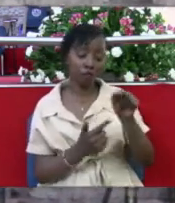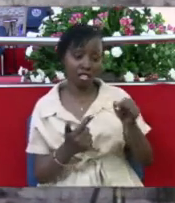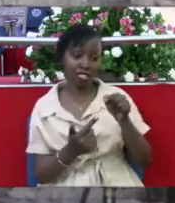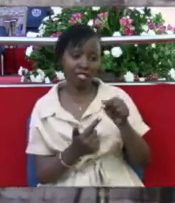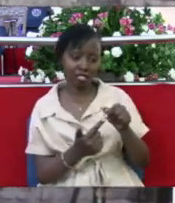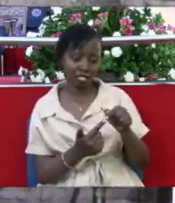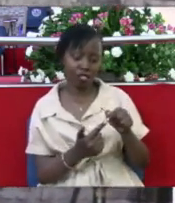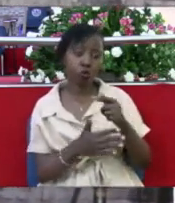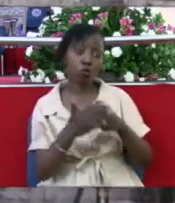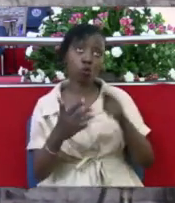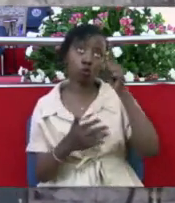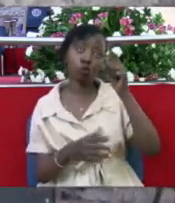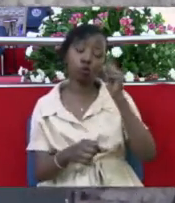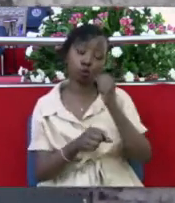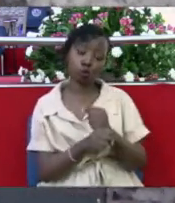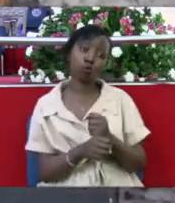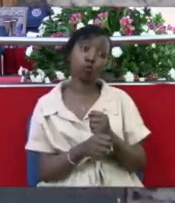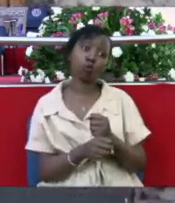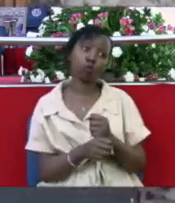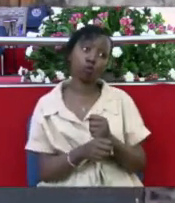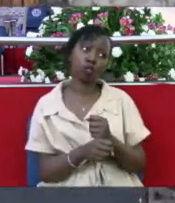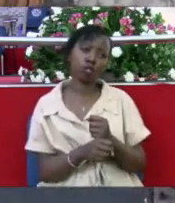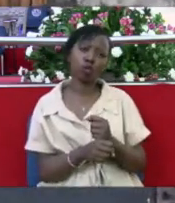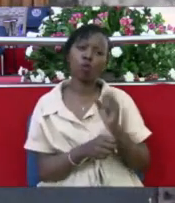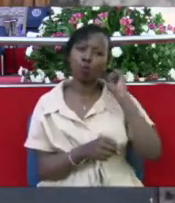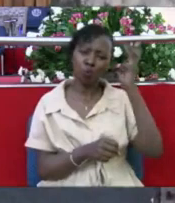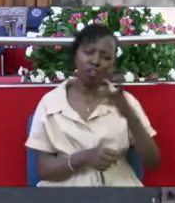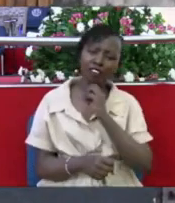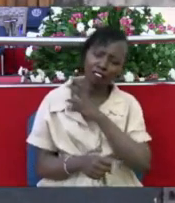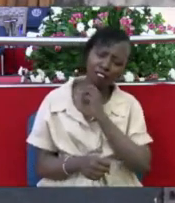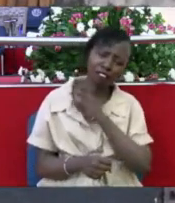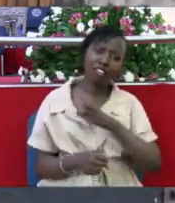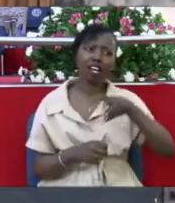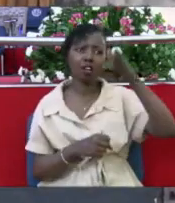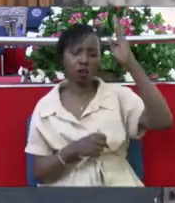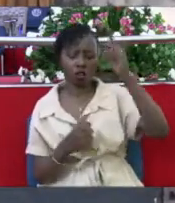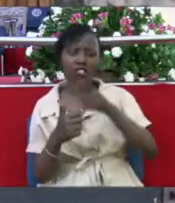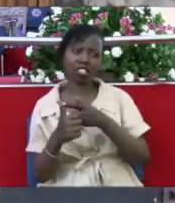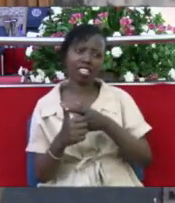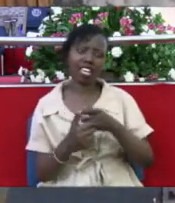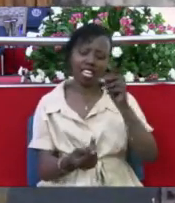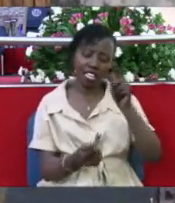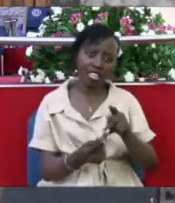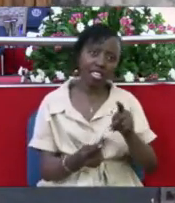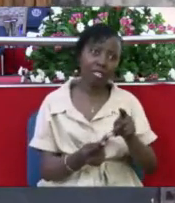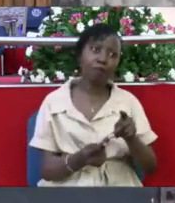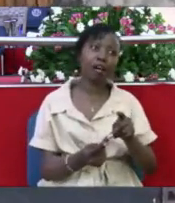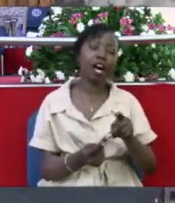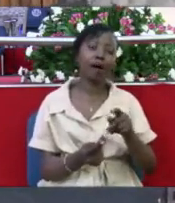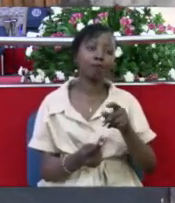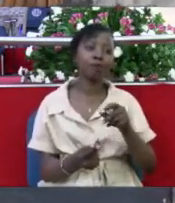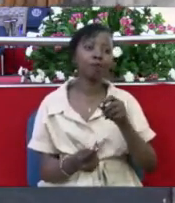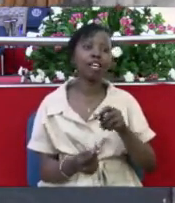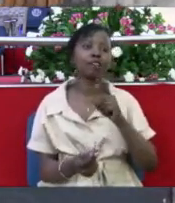do. Hivi ndivyo wafaa kufanya. You shall fear the Lord. Mwogope Mungu. You shall keep his commandments. Weka hali, agano